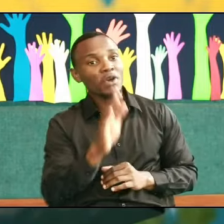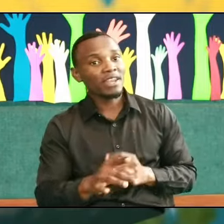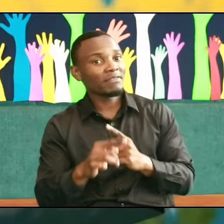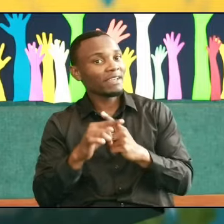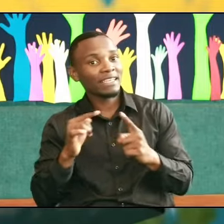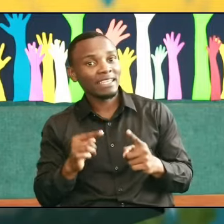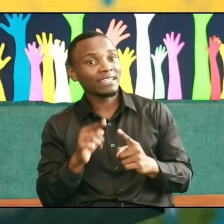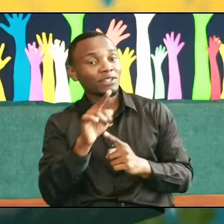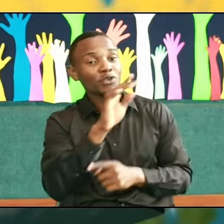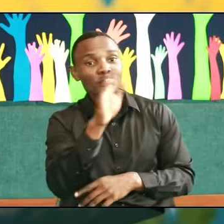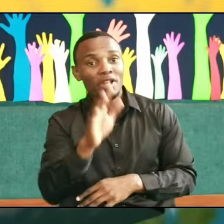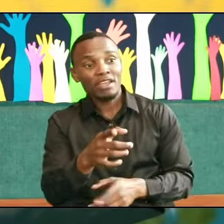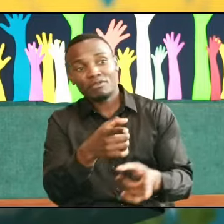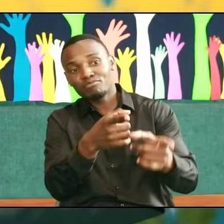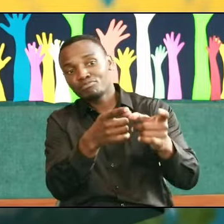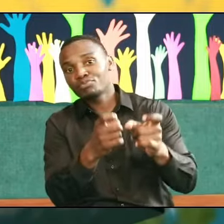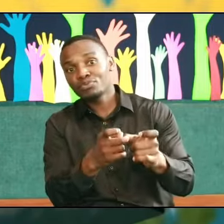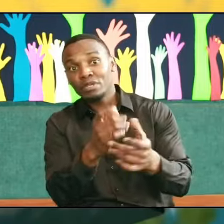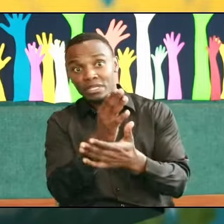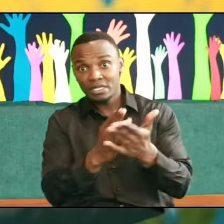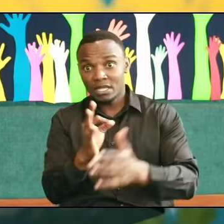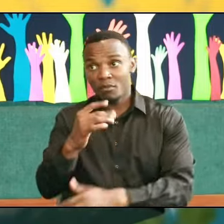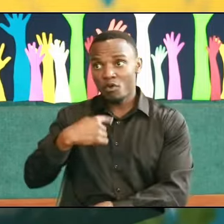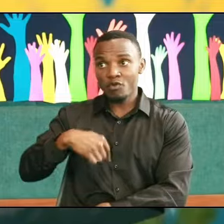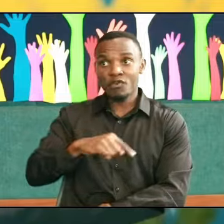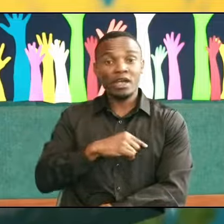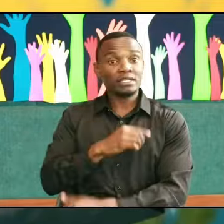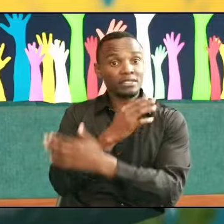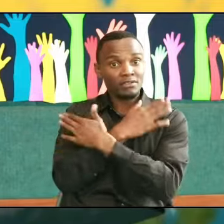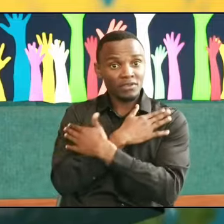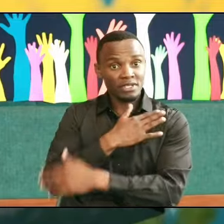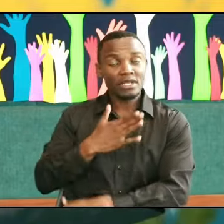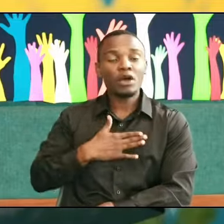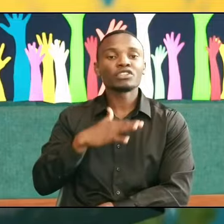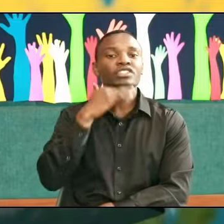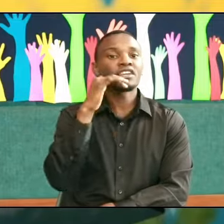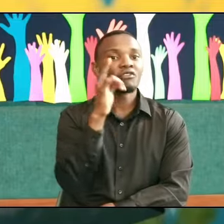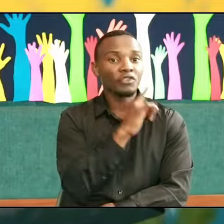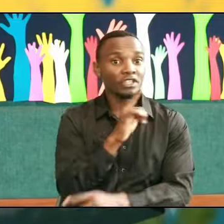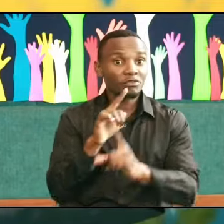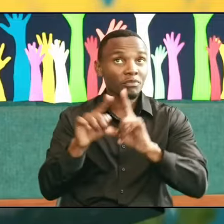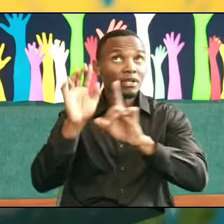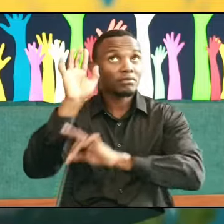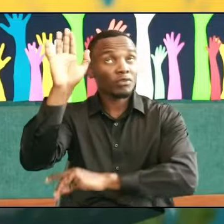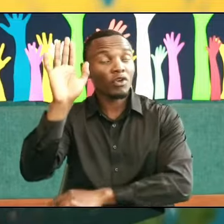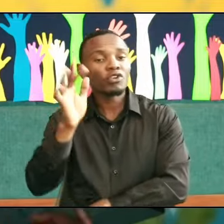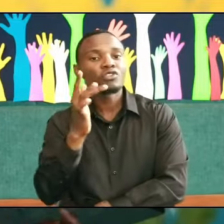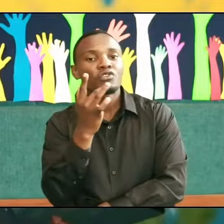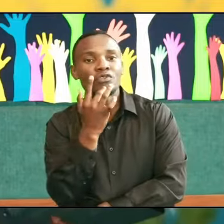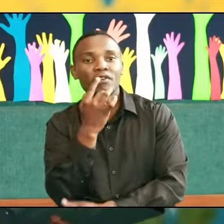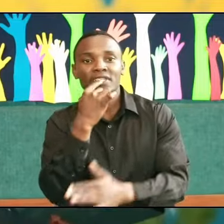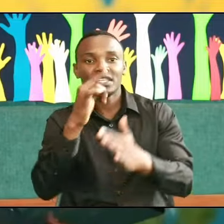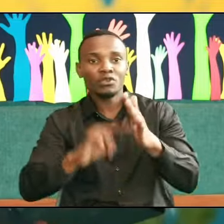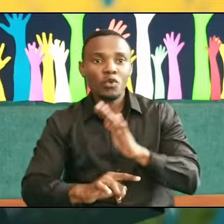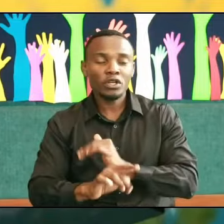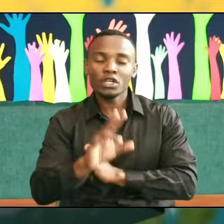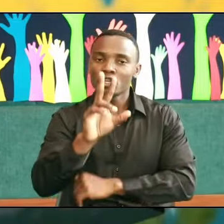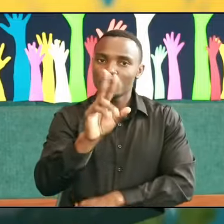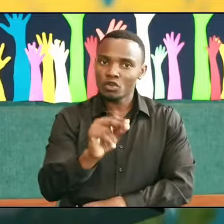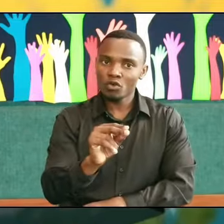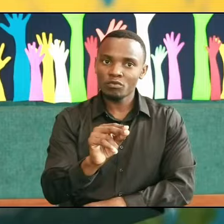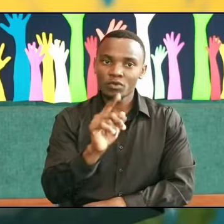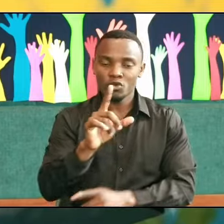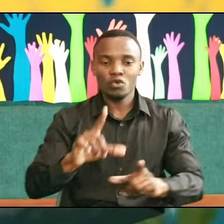You were never shot. Some of us, our friends were shot right here. But his favor said, no, until you come to me and know who I